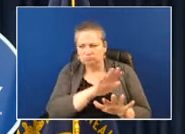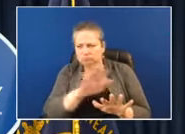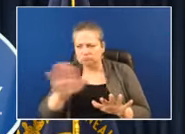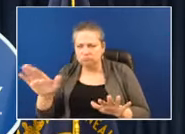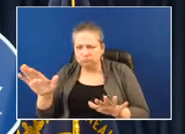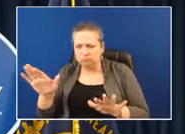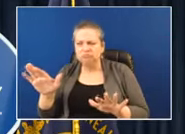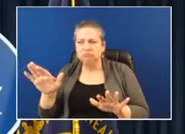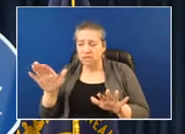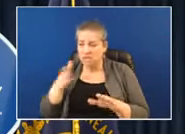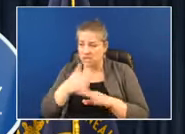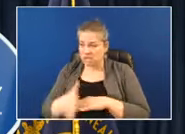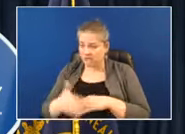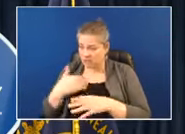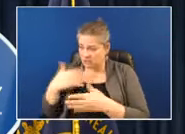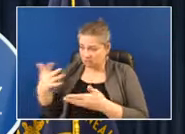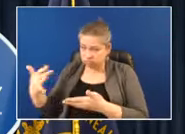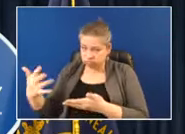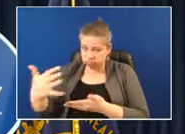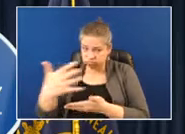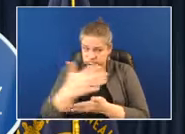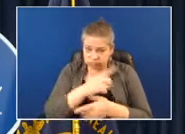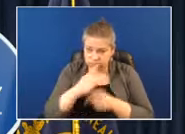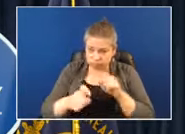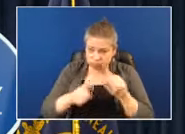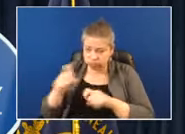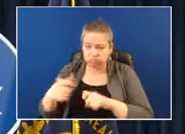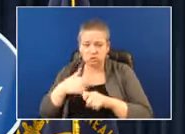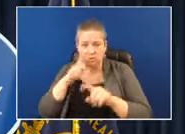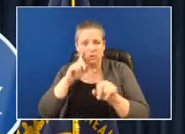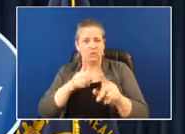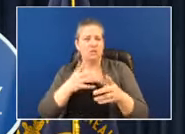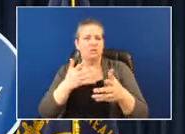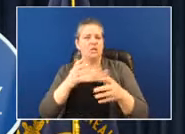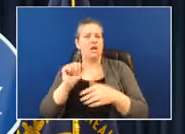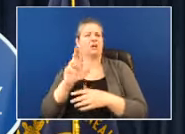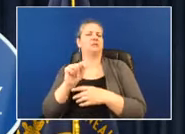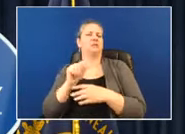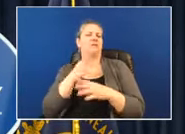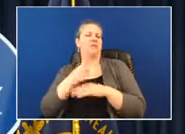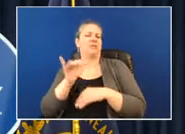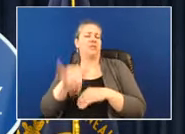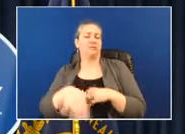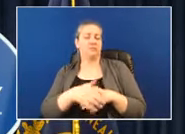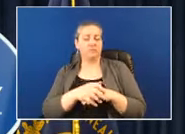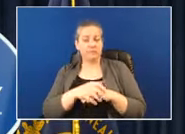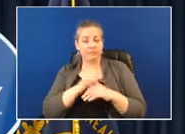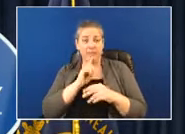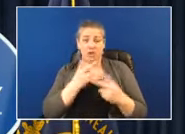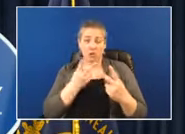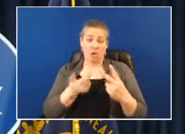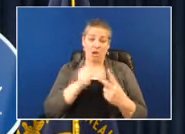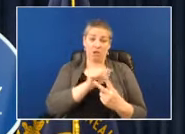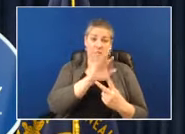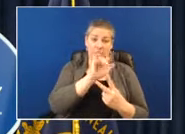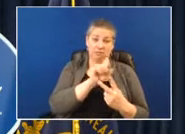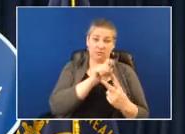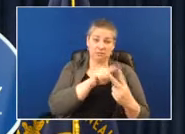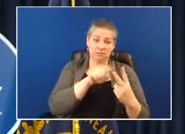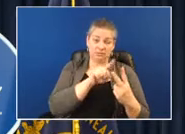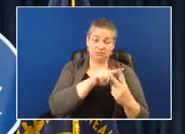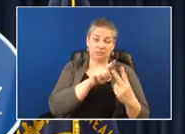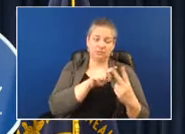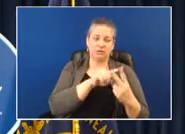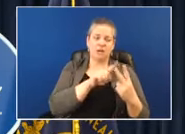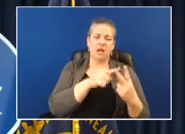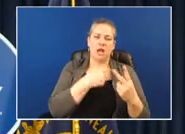from there. The two others I am reviewing, certainly on 7, there are real